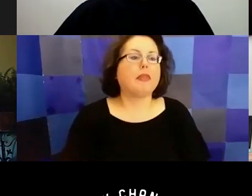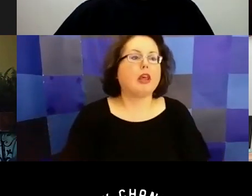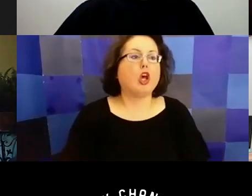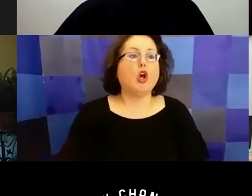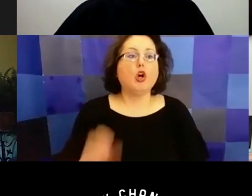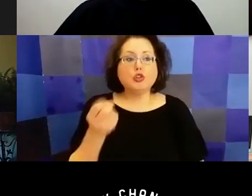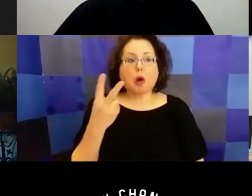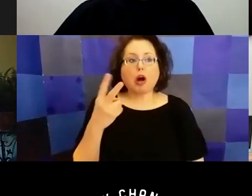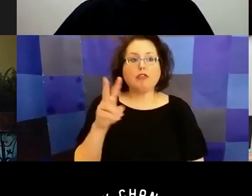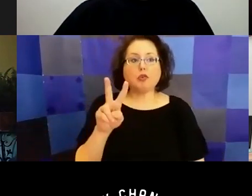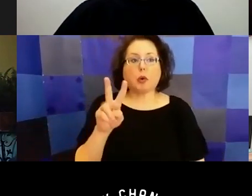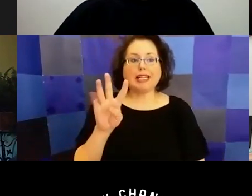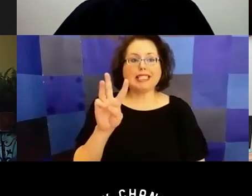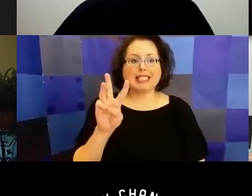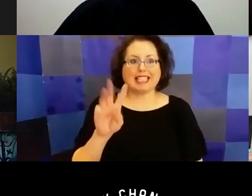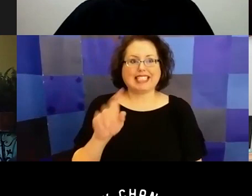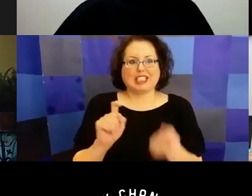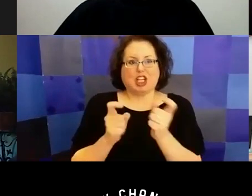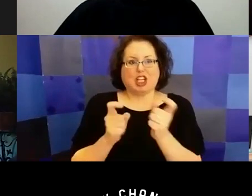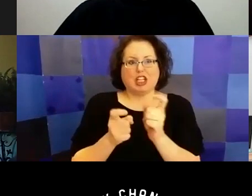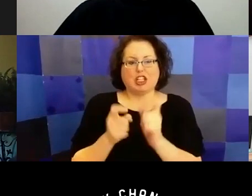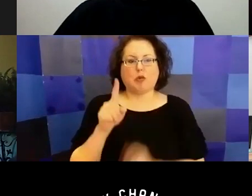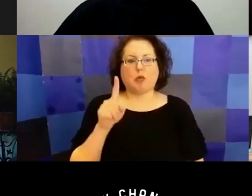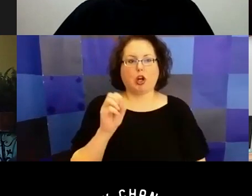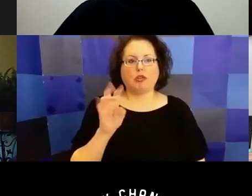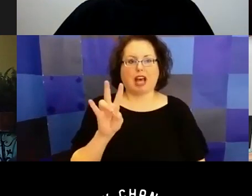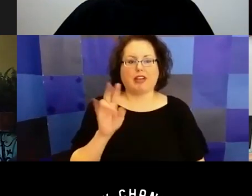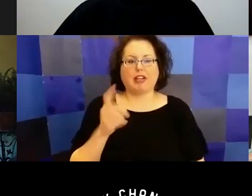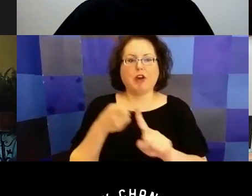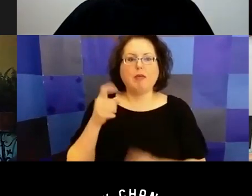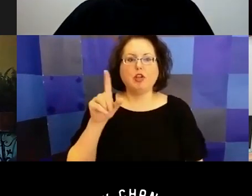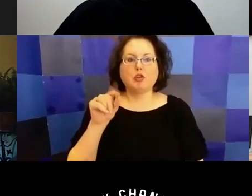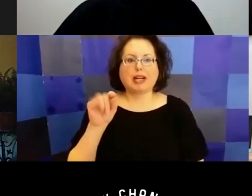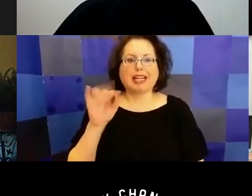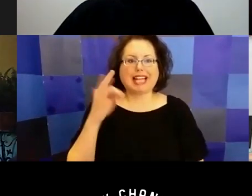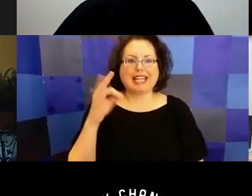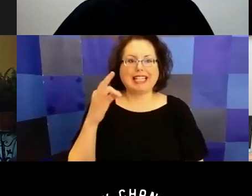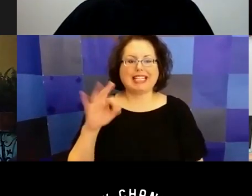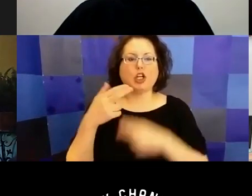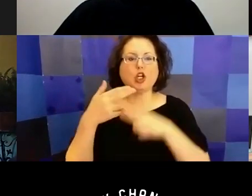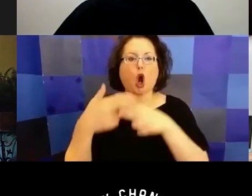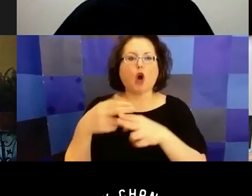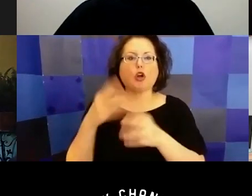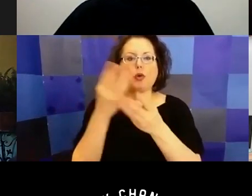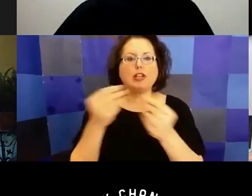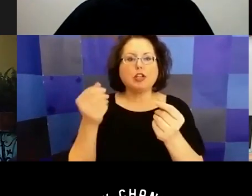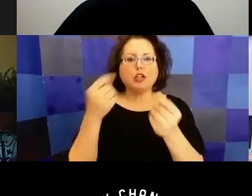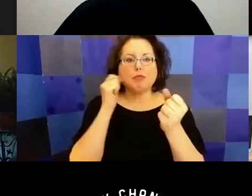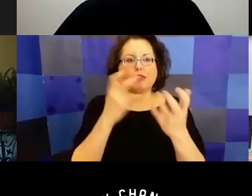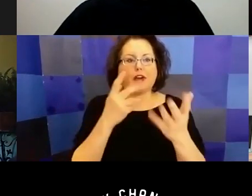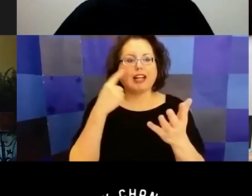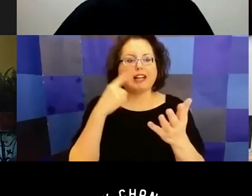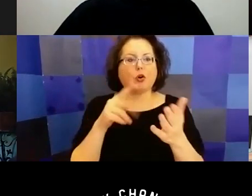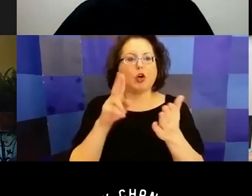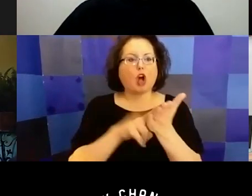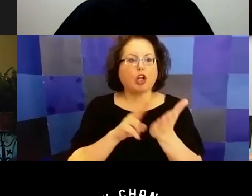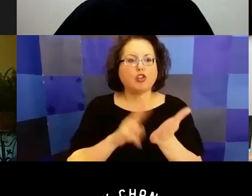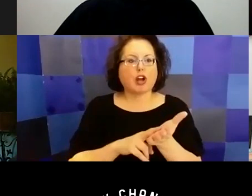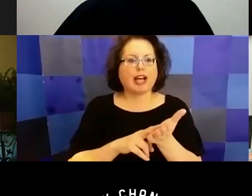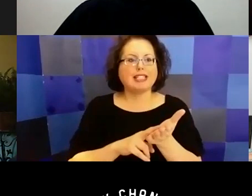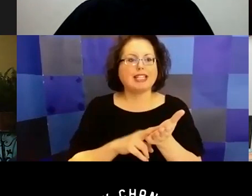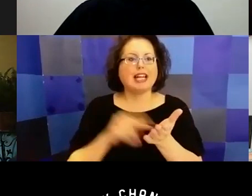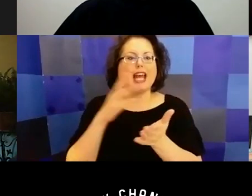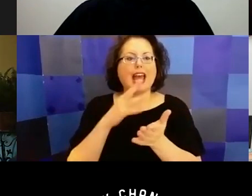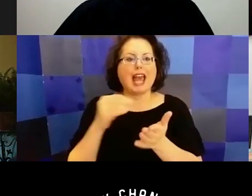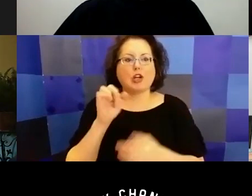Resolution amending Resolution 107 of 2019, which was entitled Resolution providing for a contract and